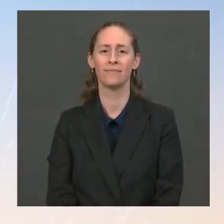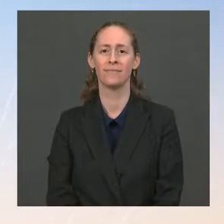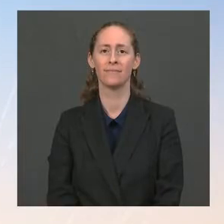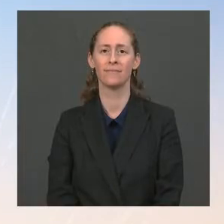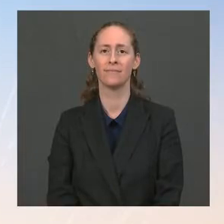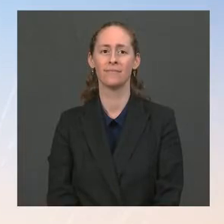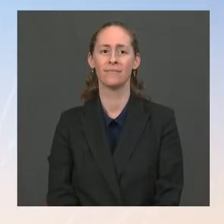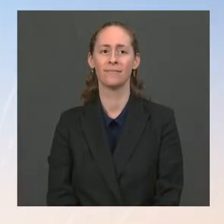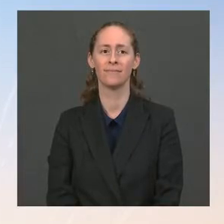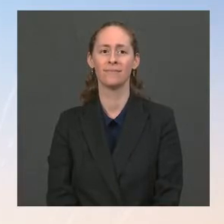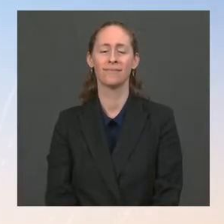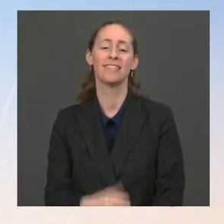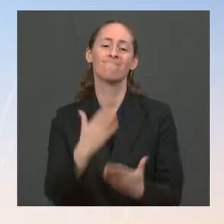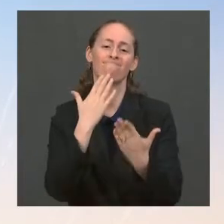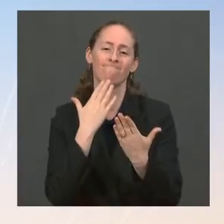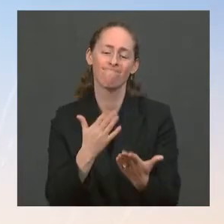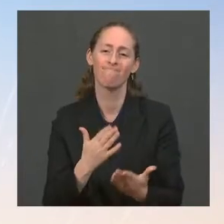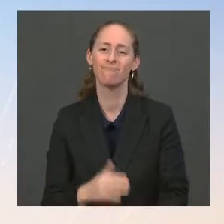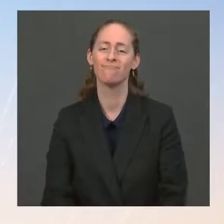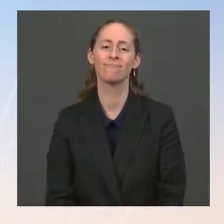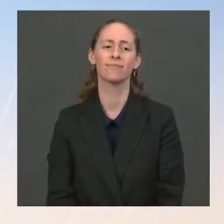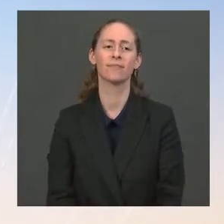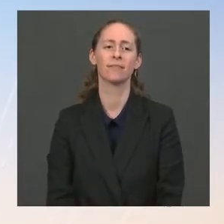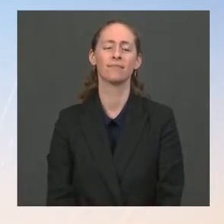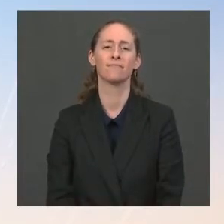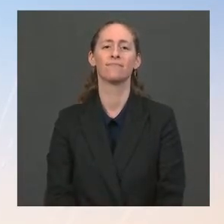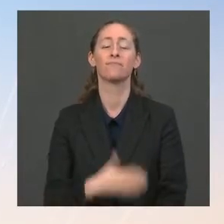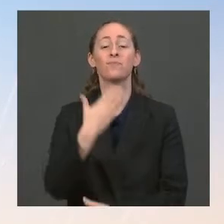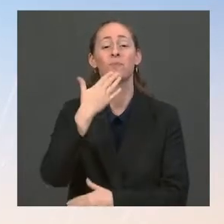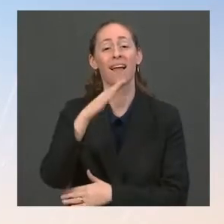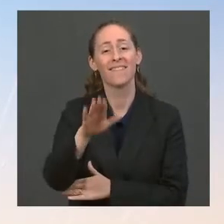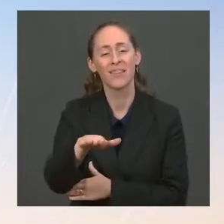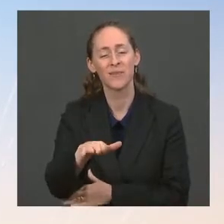Thank you very much, Jen. Good afternoon, everyone.